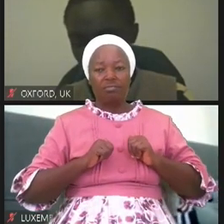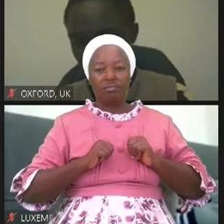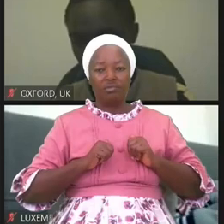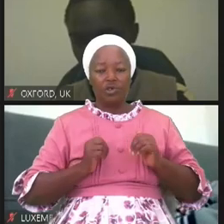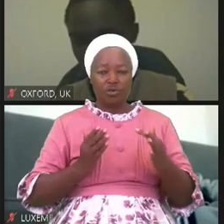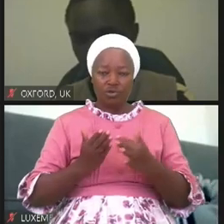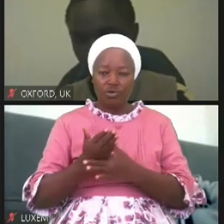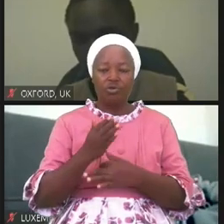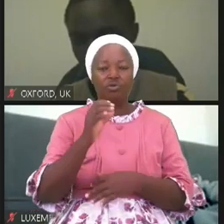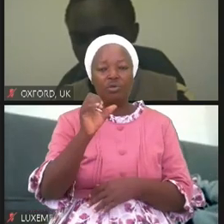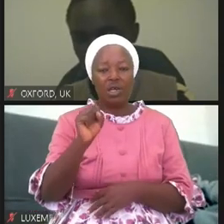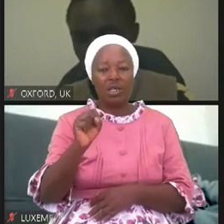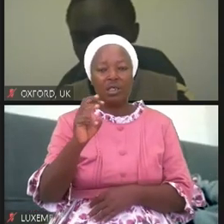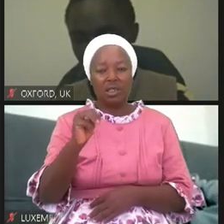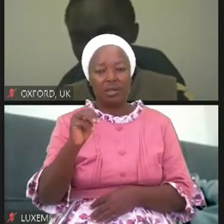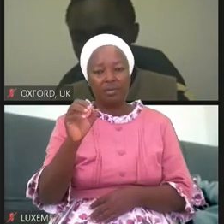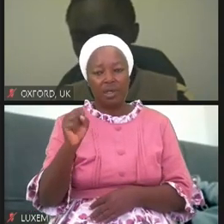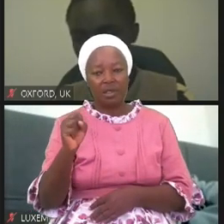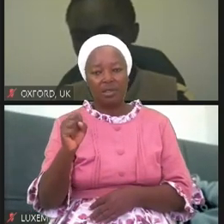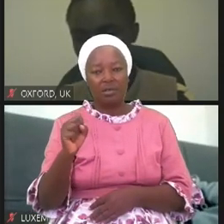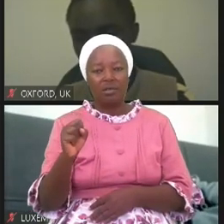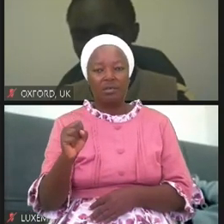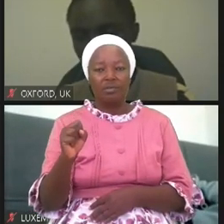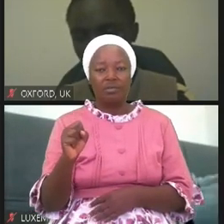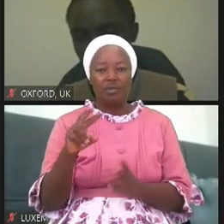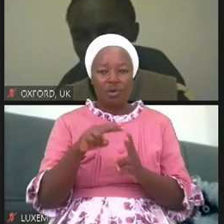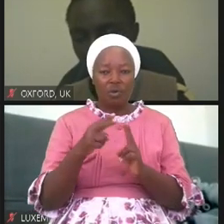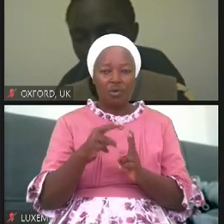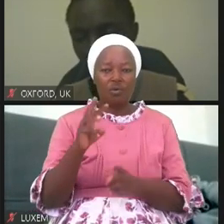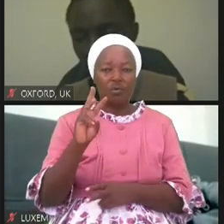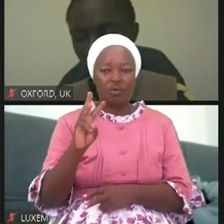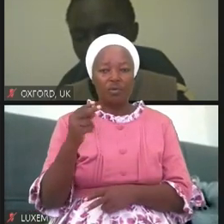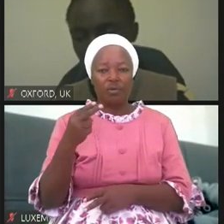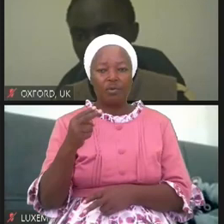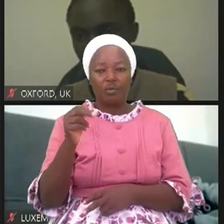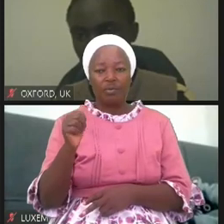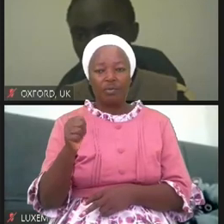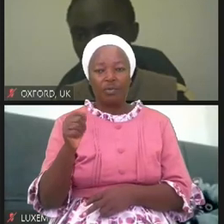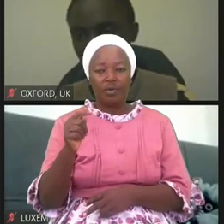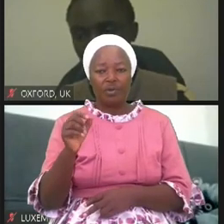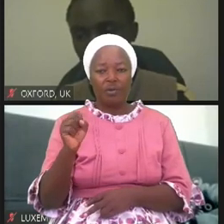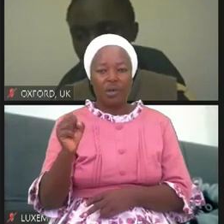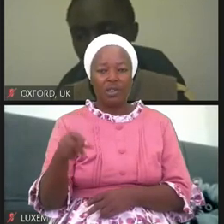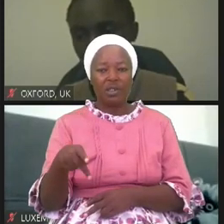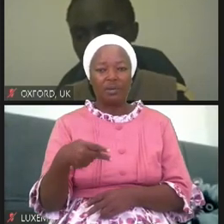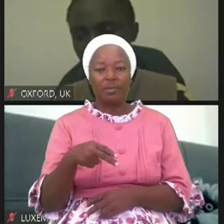WhatsApp to this phone number. Please listen attentively.